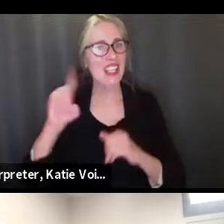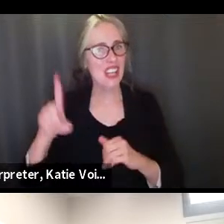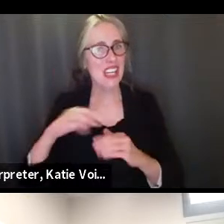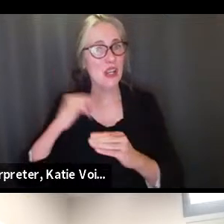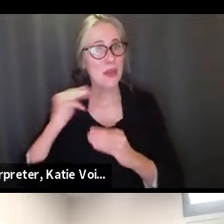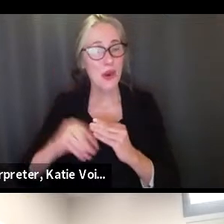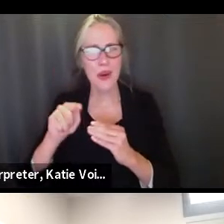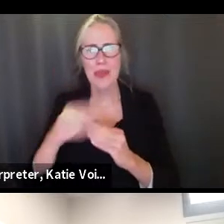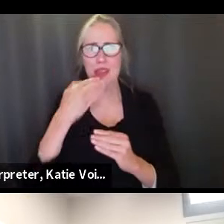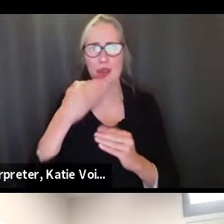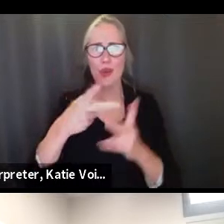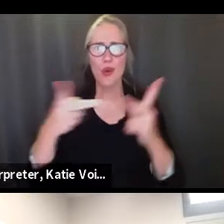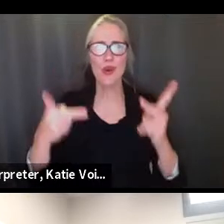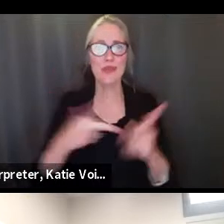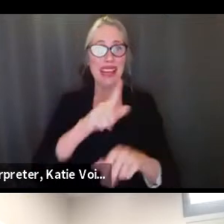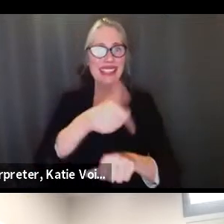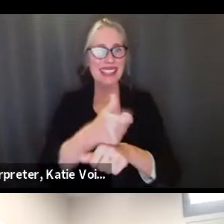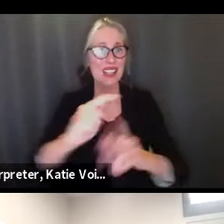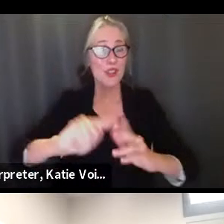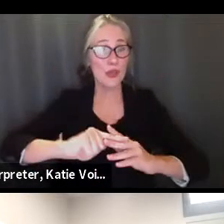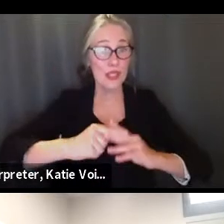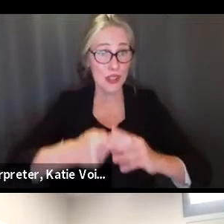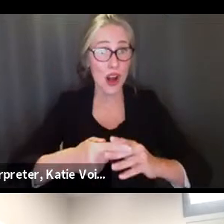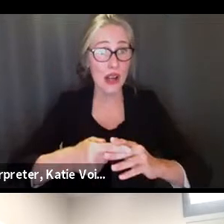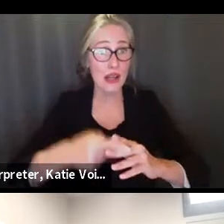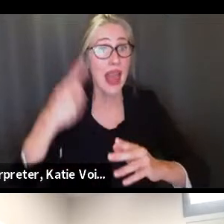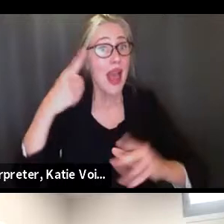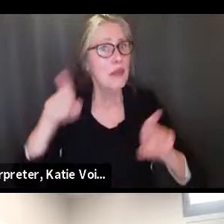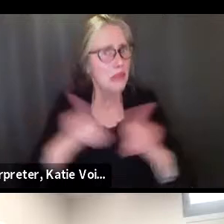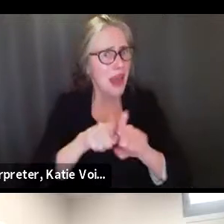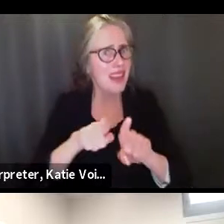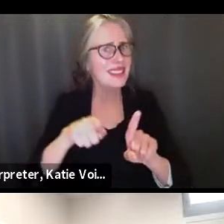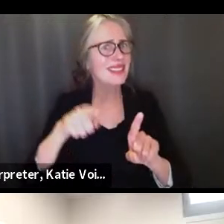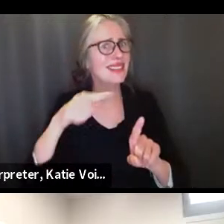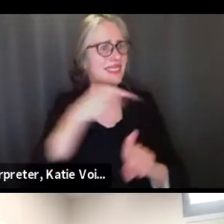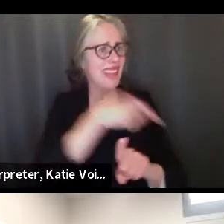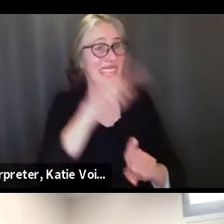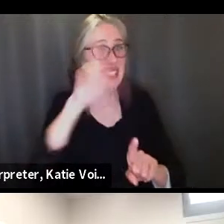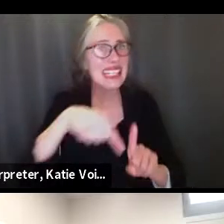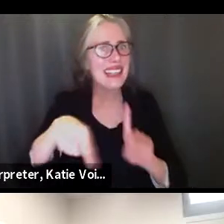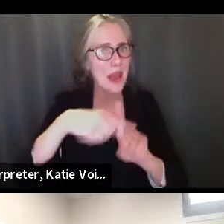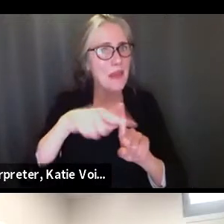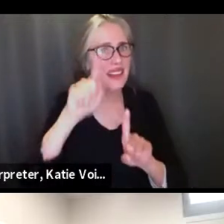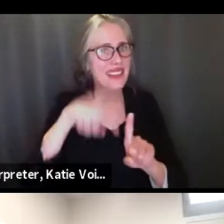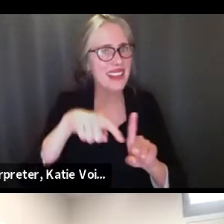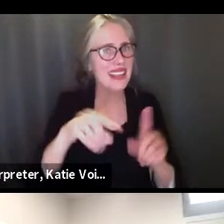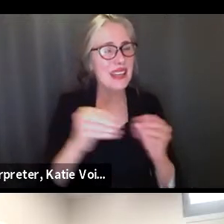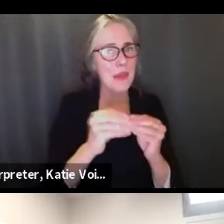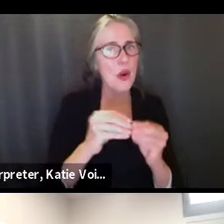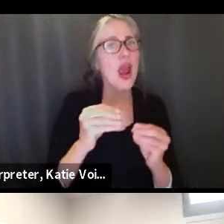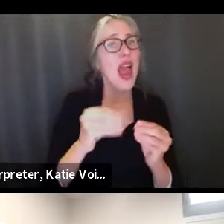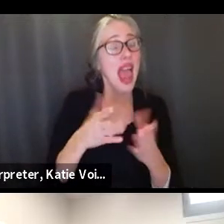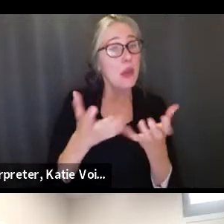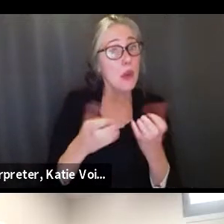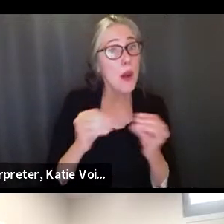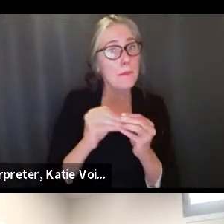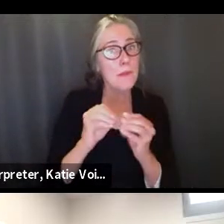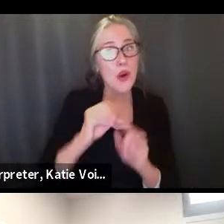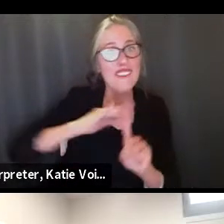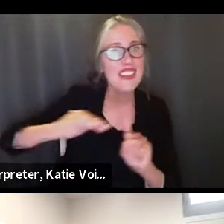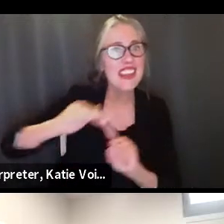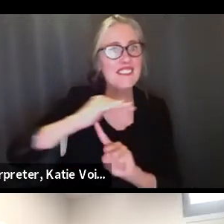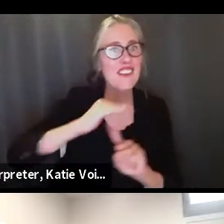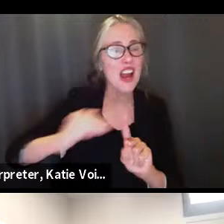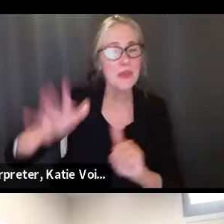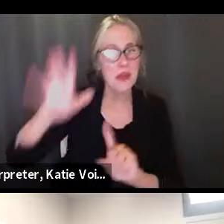great place to start, and obviously the need is there. But the plan is also to enhance the outdoor learning environment across the district, prioritizing